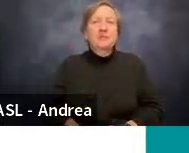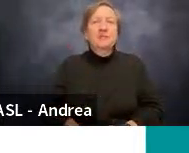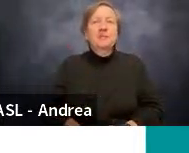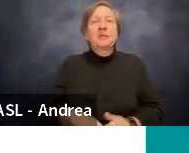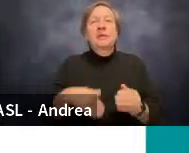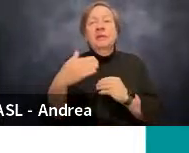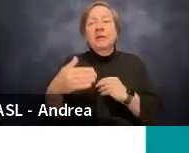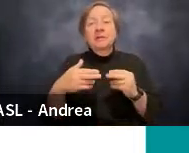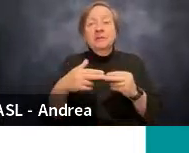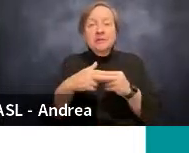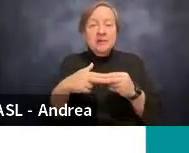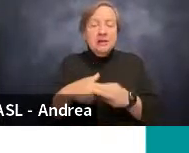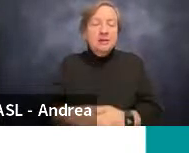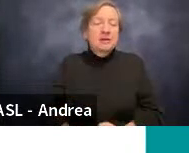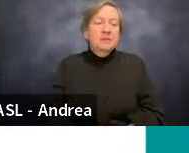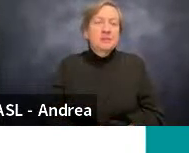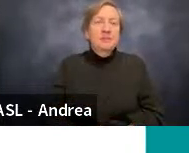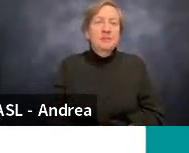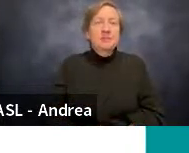Next slide.